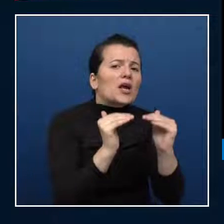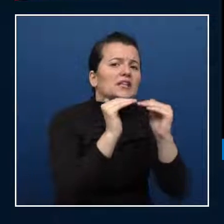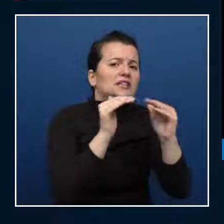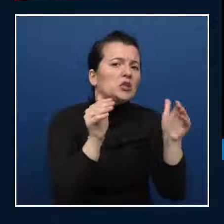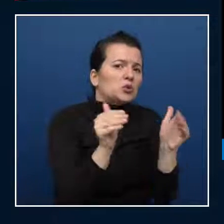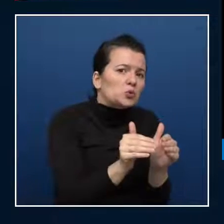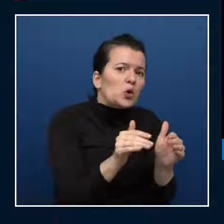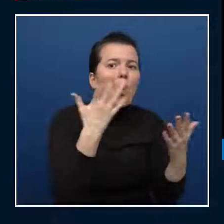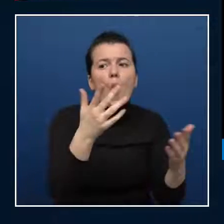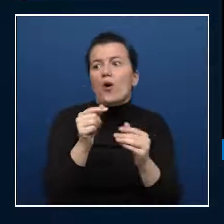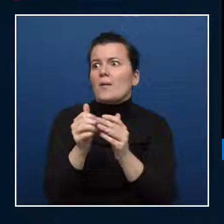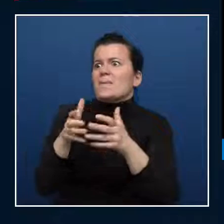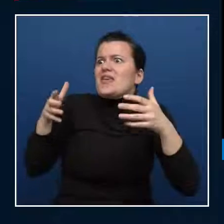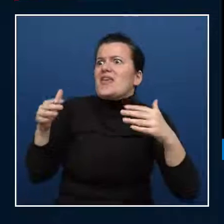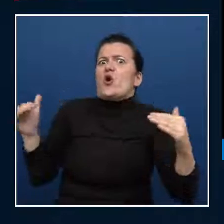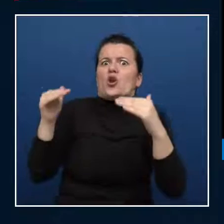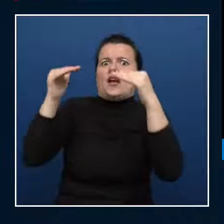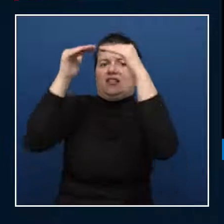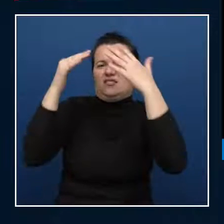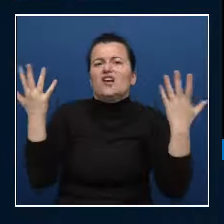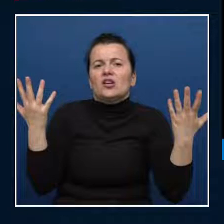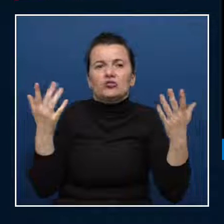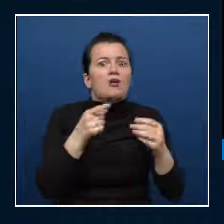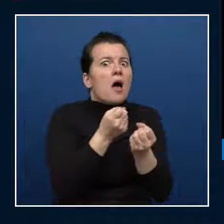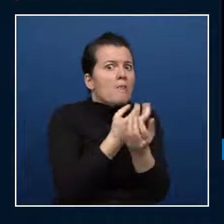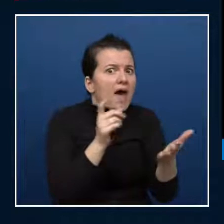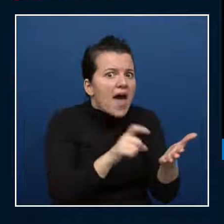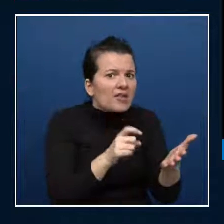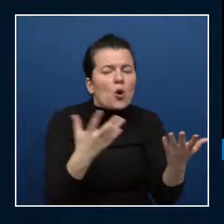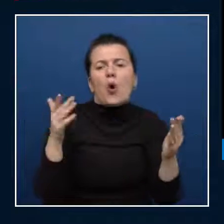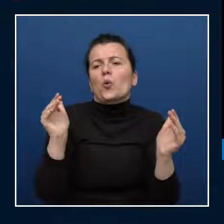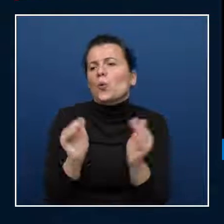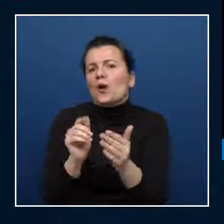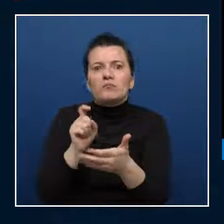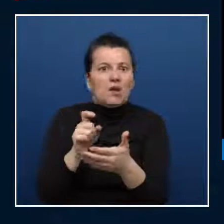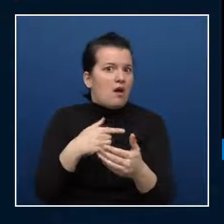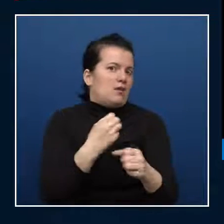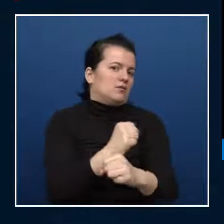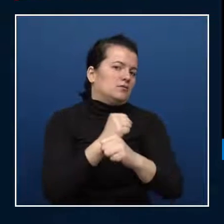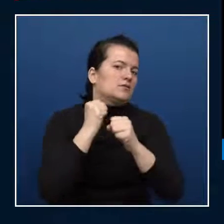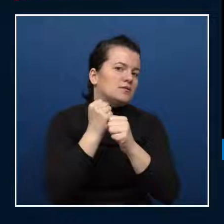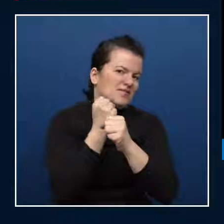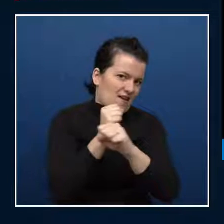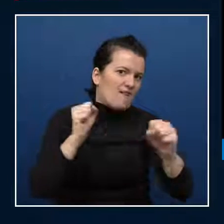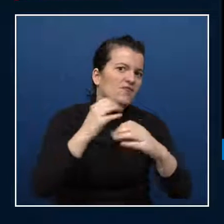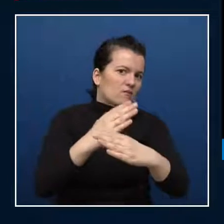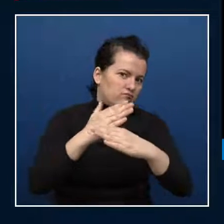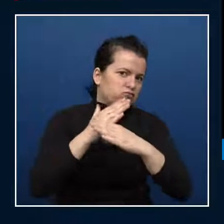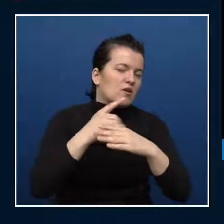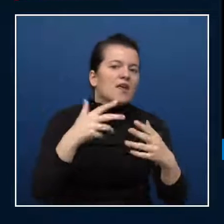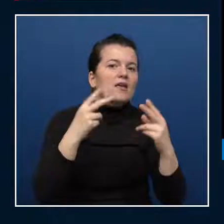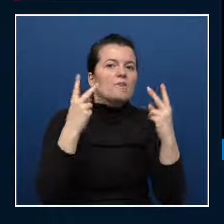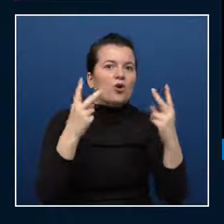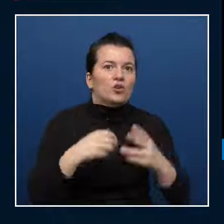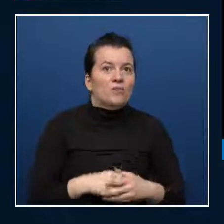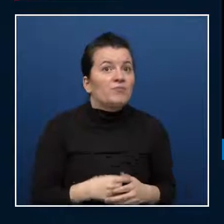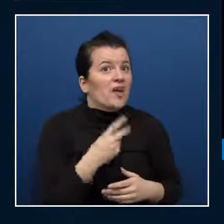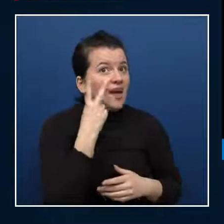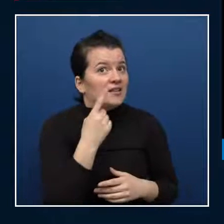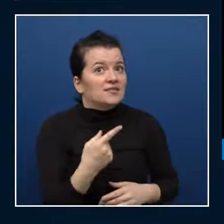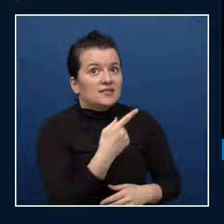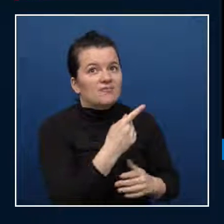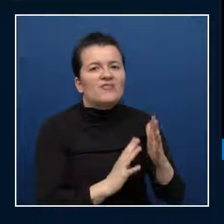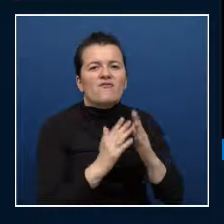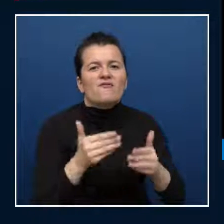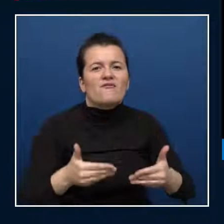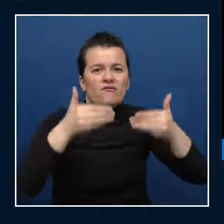face. We have the Azure Web Application Firewall that can actually sit in front of or beside your application gateway